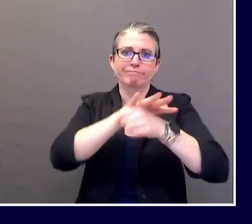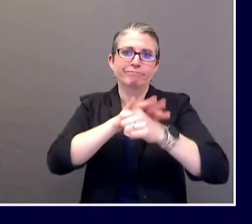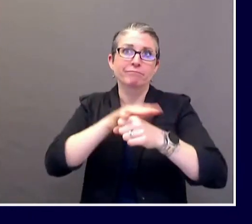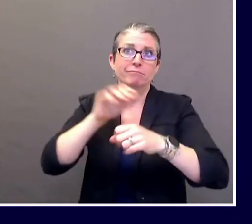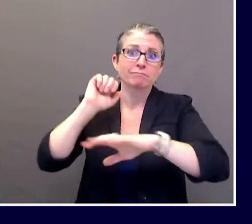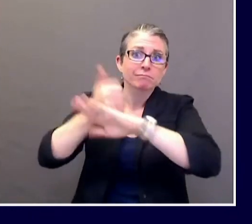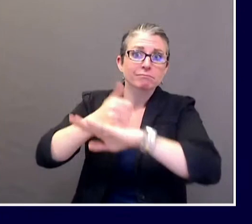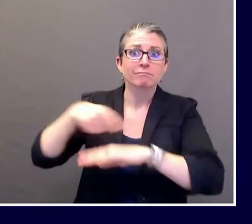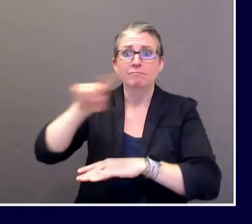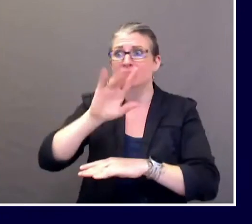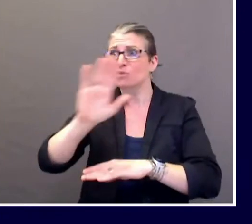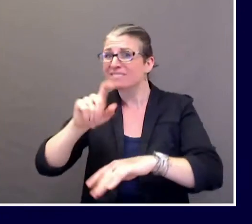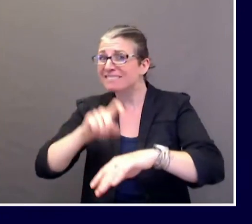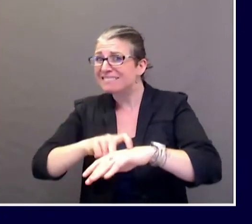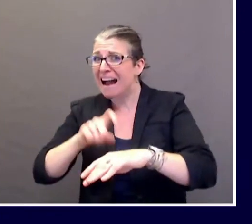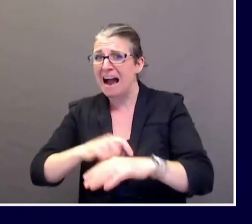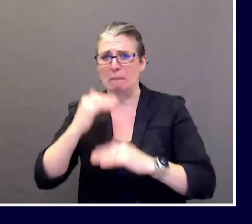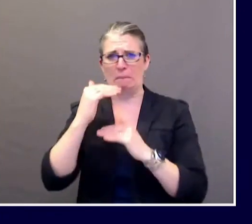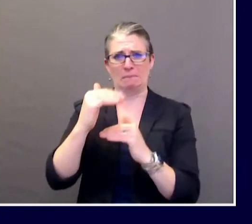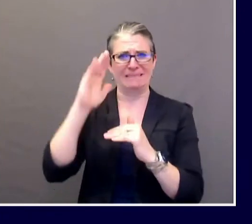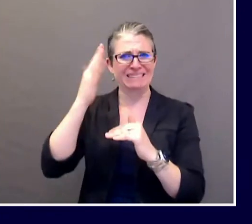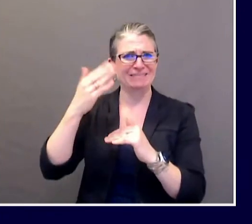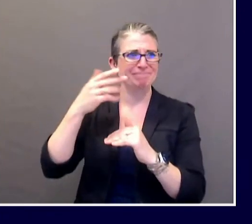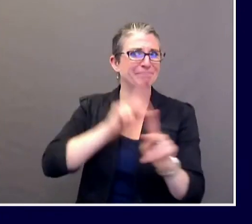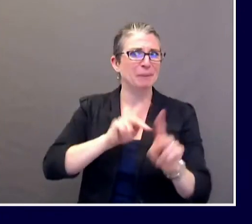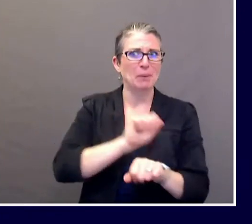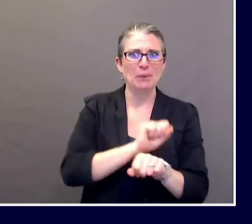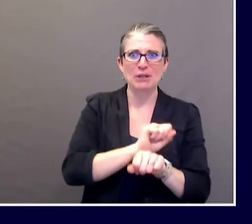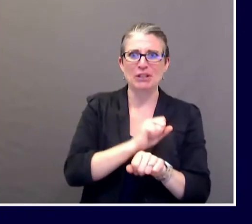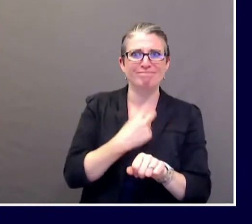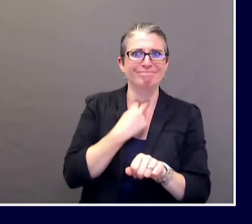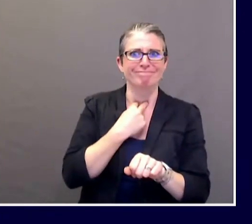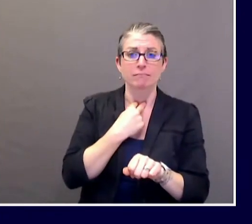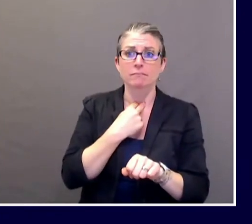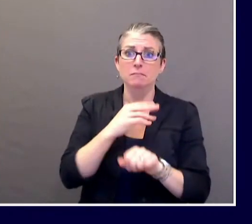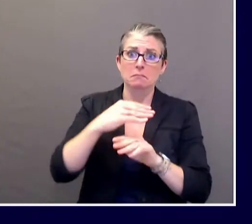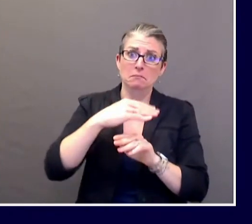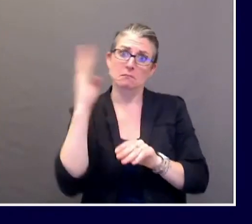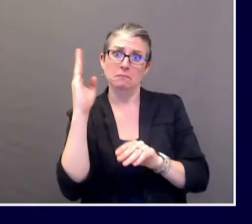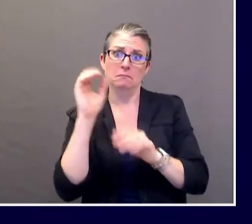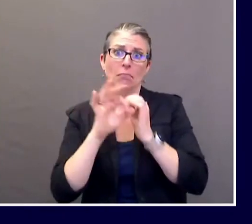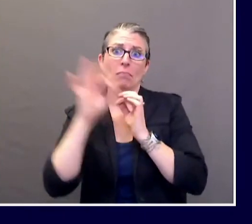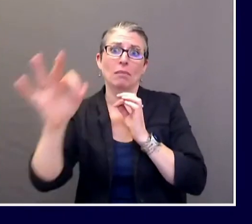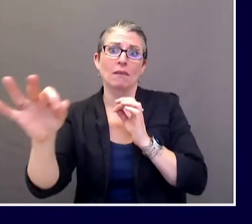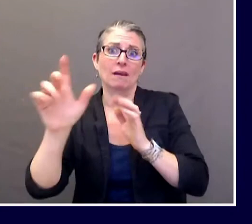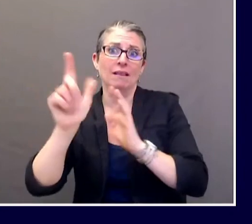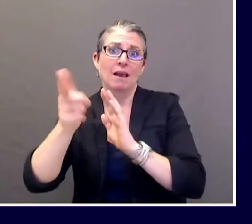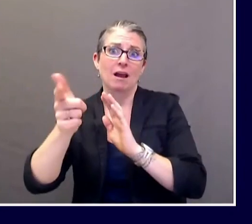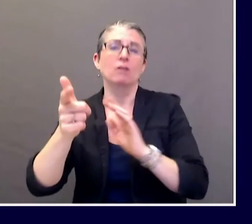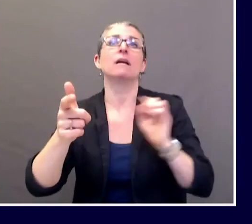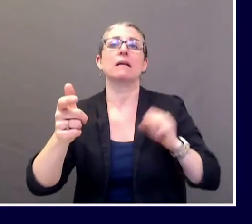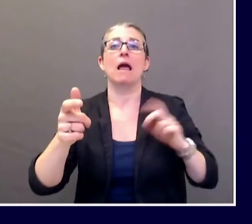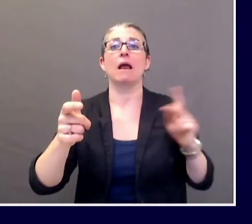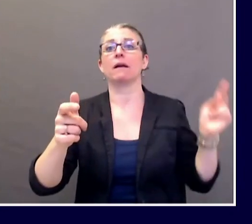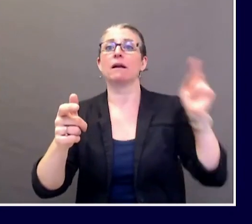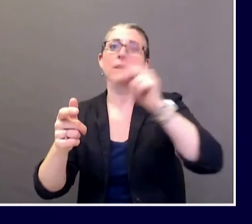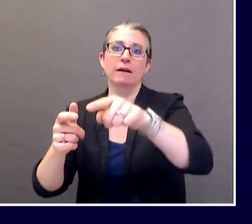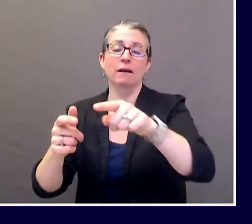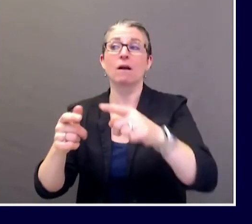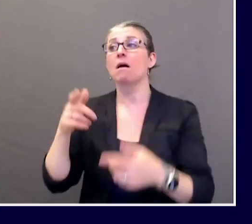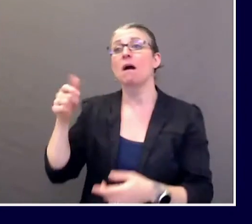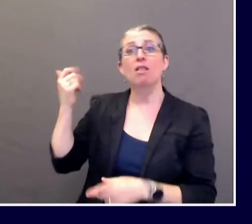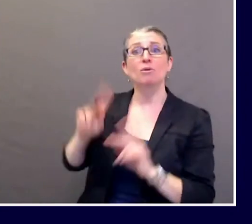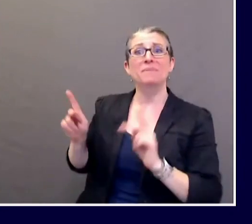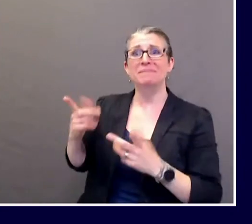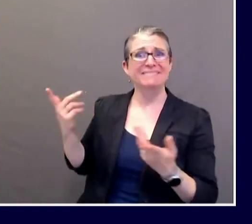We're resuming things like homebound vaccination efforts with the lifting of the pause. So although we're aware that that's a concern